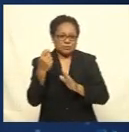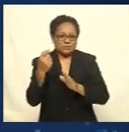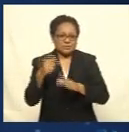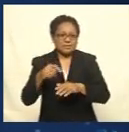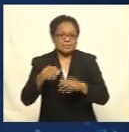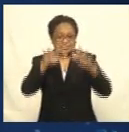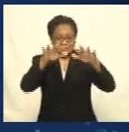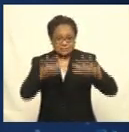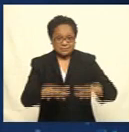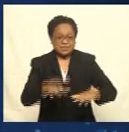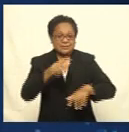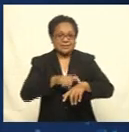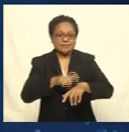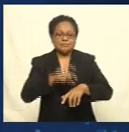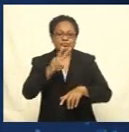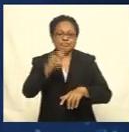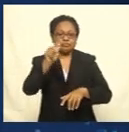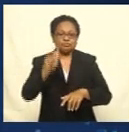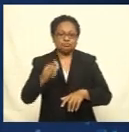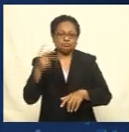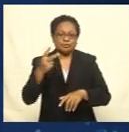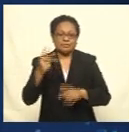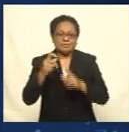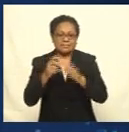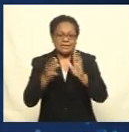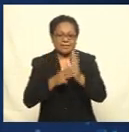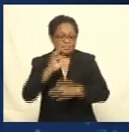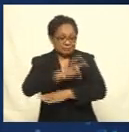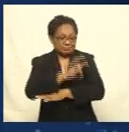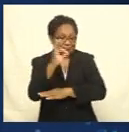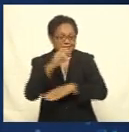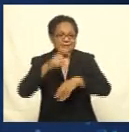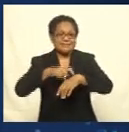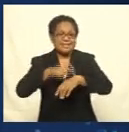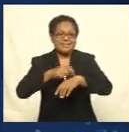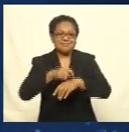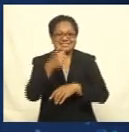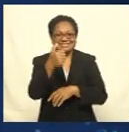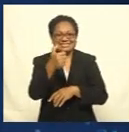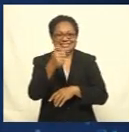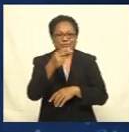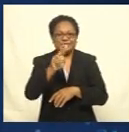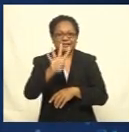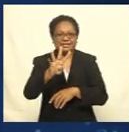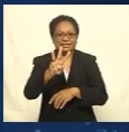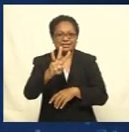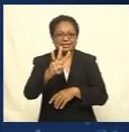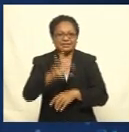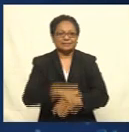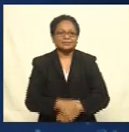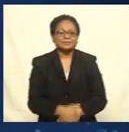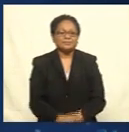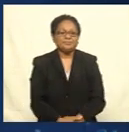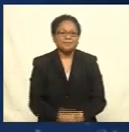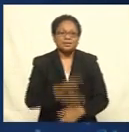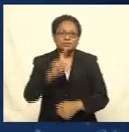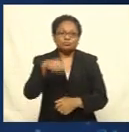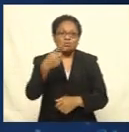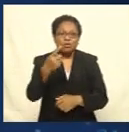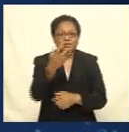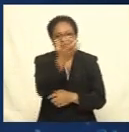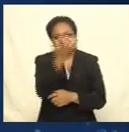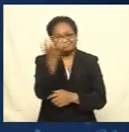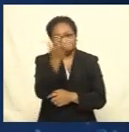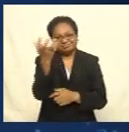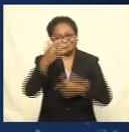at 2:12 p.m. Sunrise will be at 6:23. For tomorrow, cloudy conditions